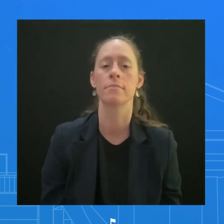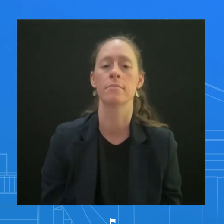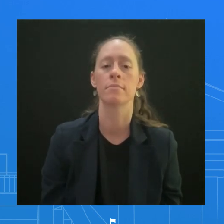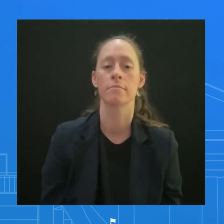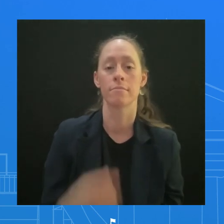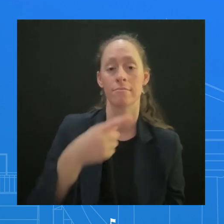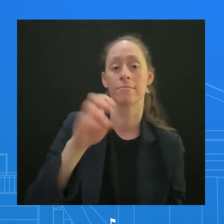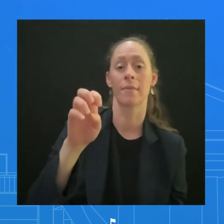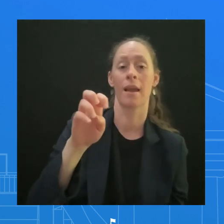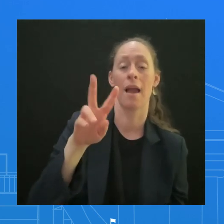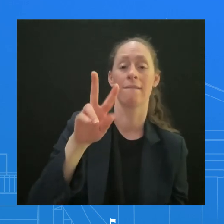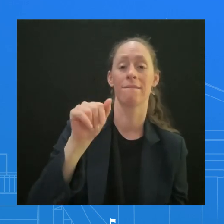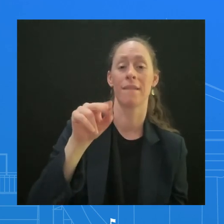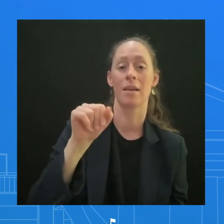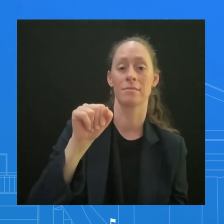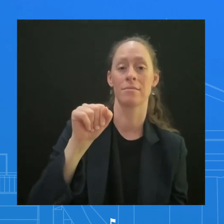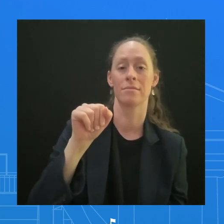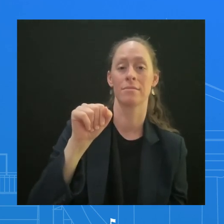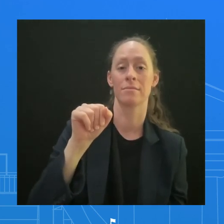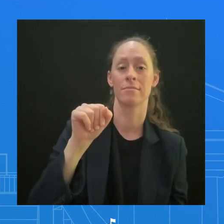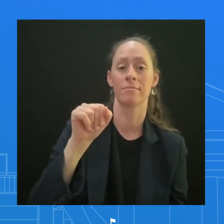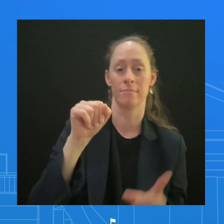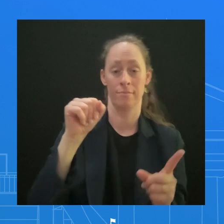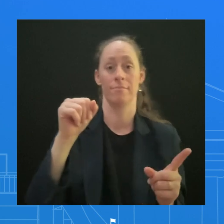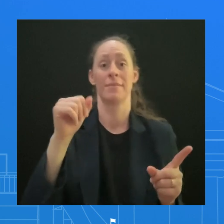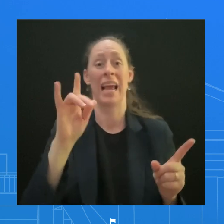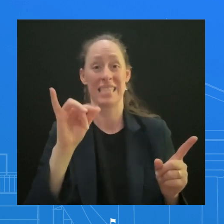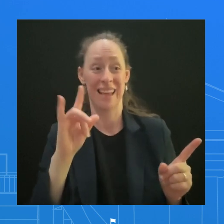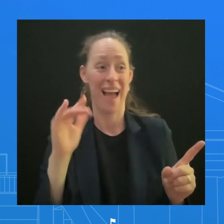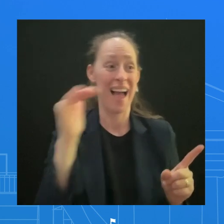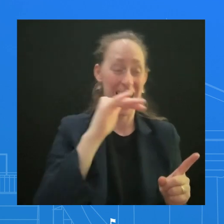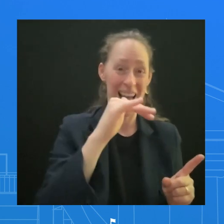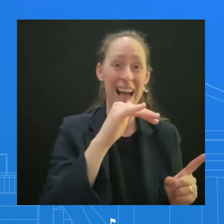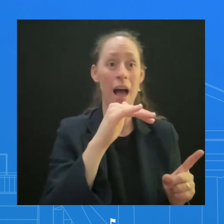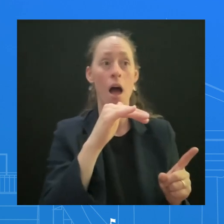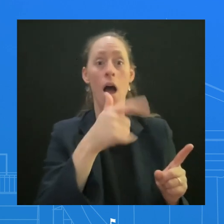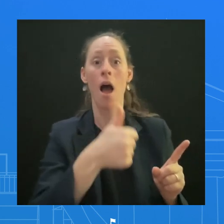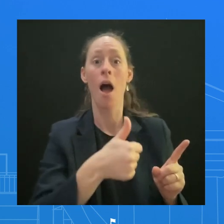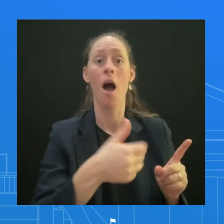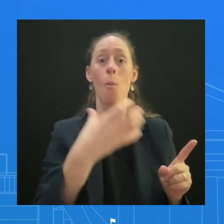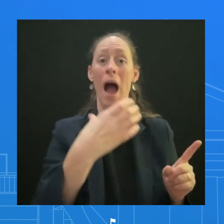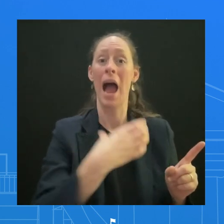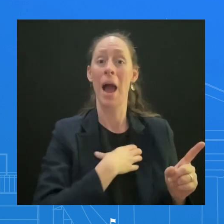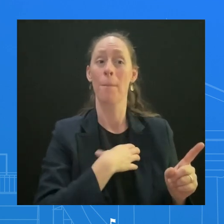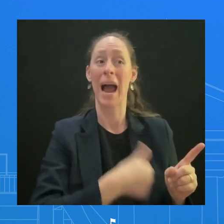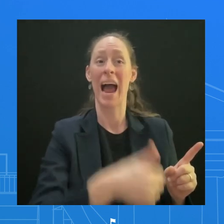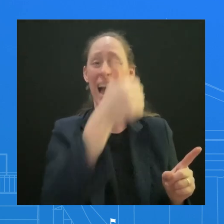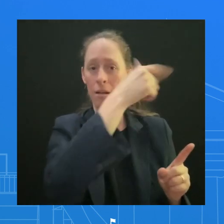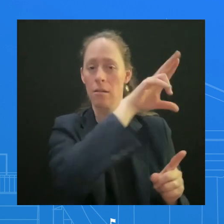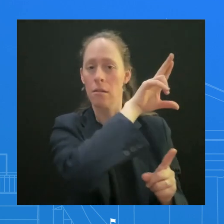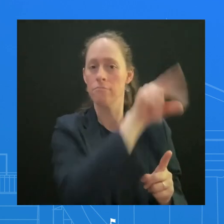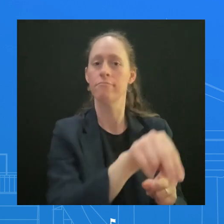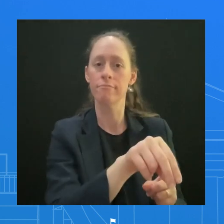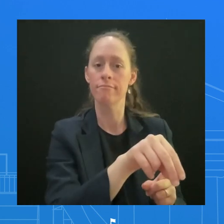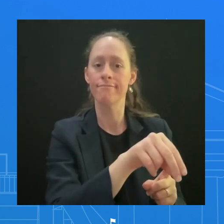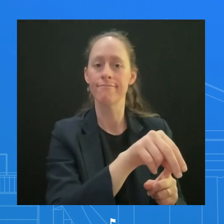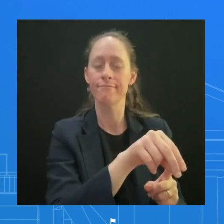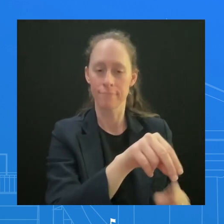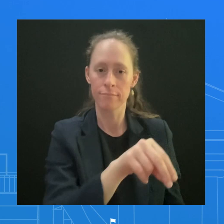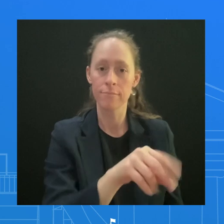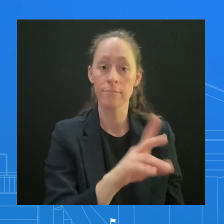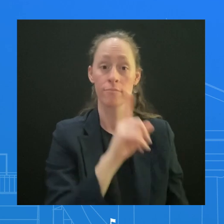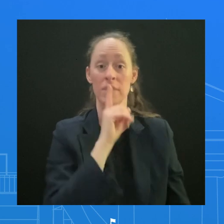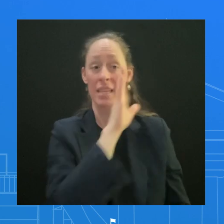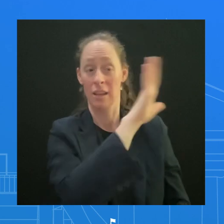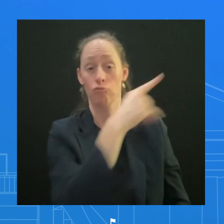Not surprising, but just another example of the egregious nature of the so-called justice system in Russia. Nothing's going to change